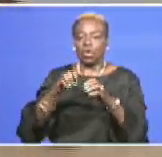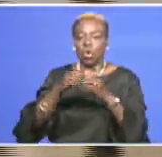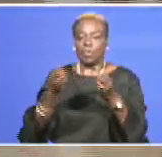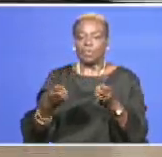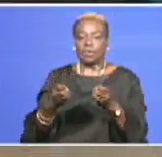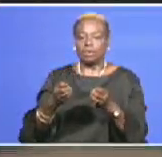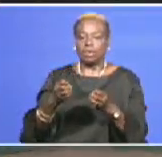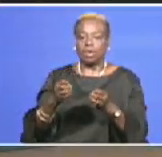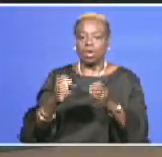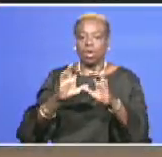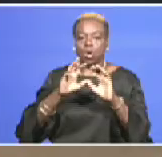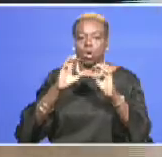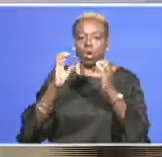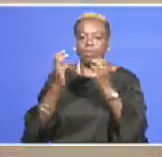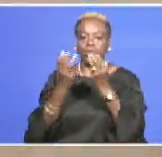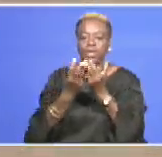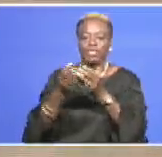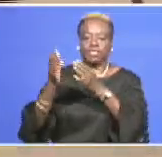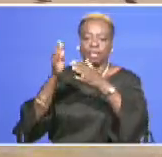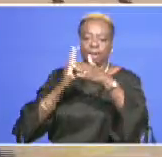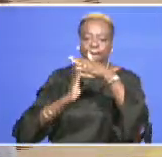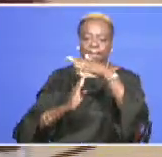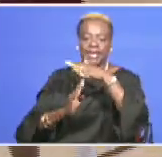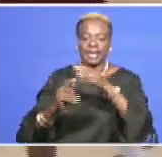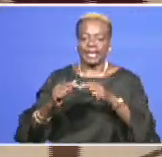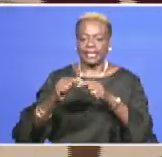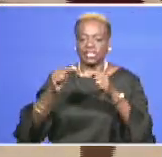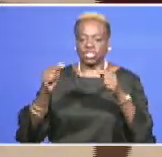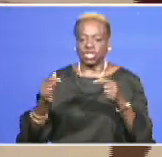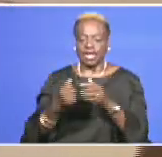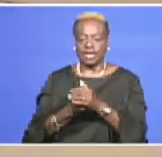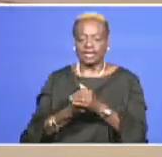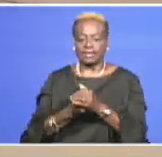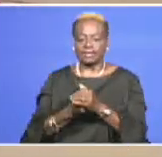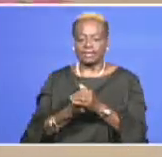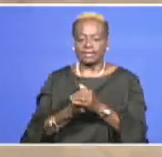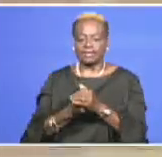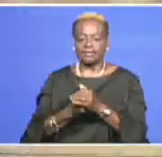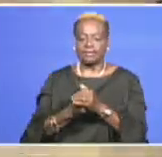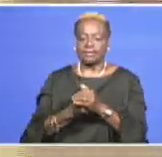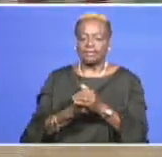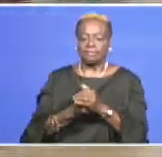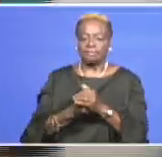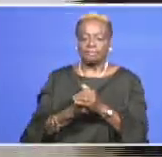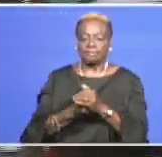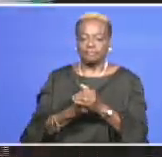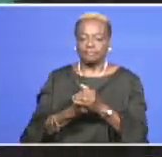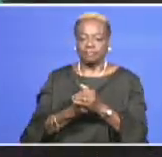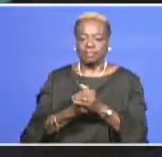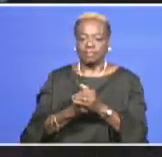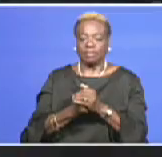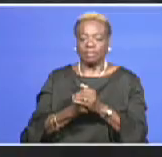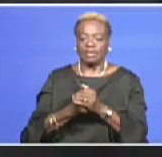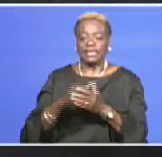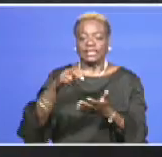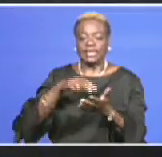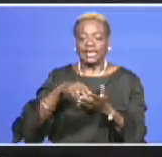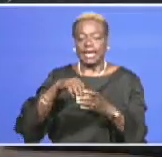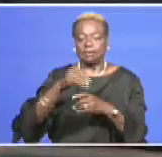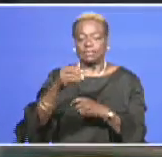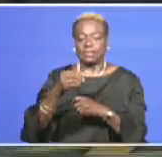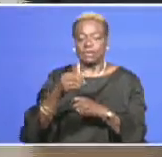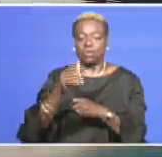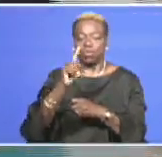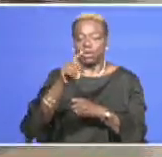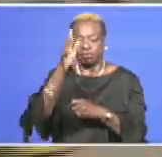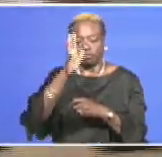Bank Giants giving Temple all they can handle before falling 98-96. Former Norfolk State standout Deshaun Taylor, a